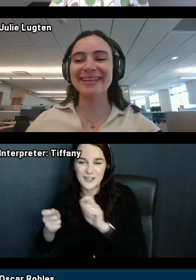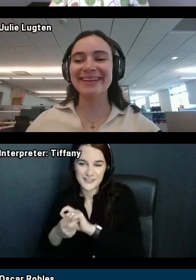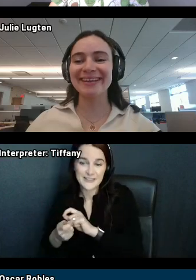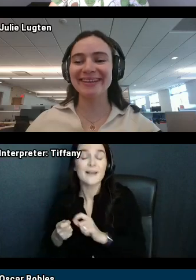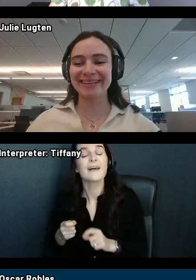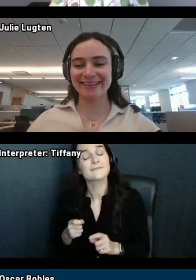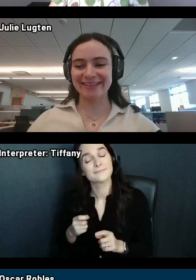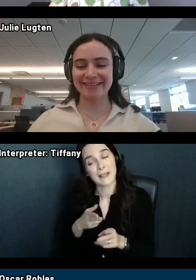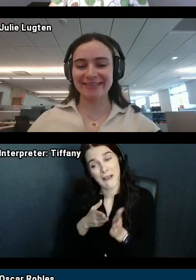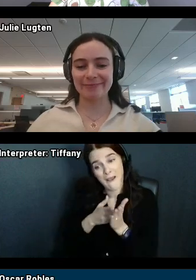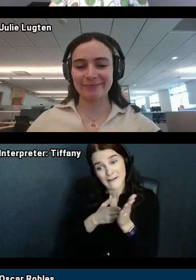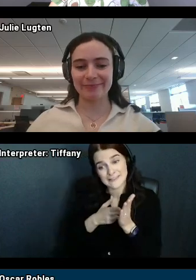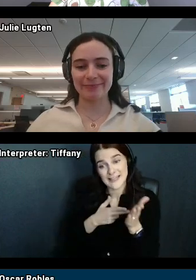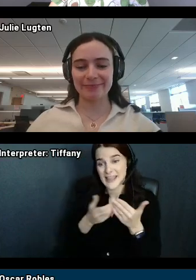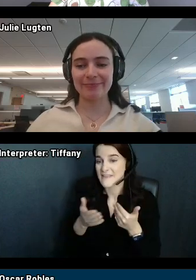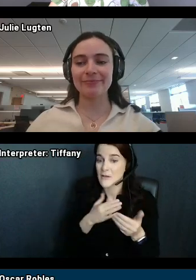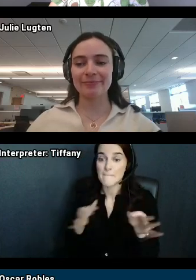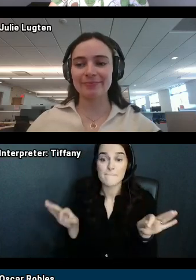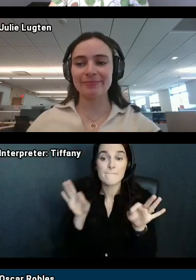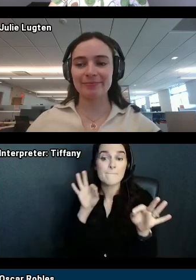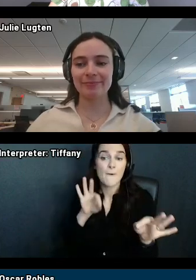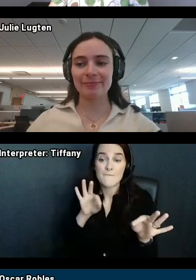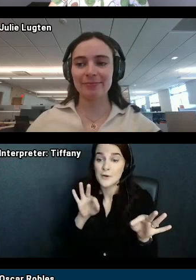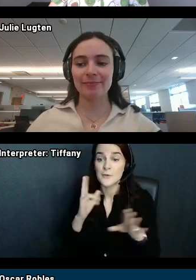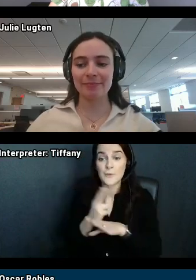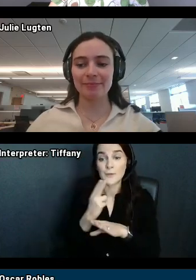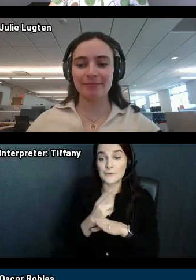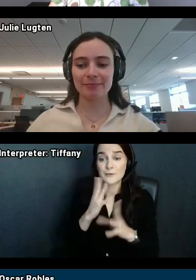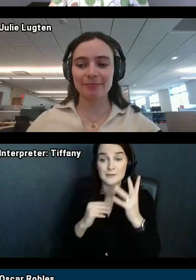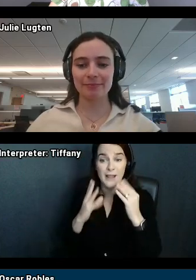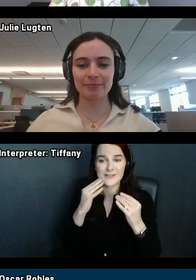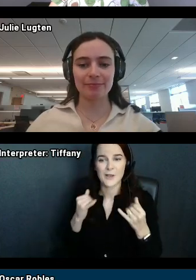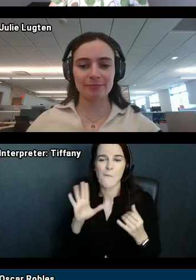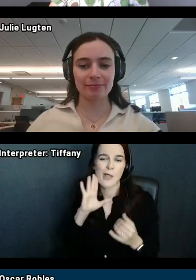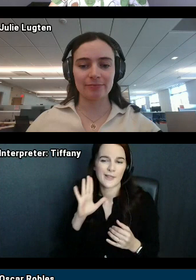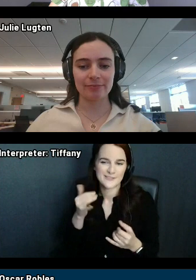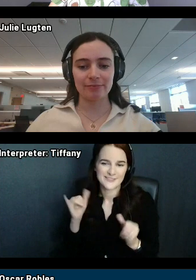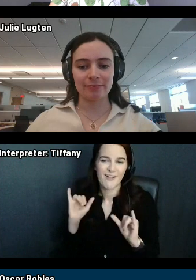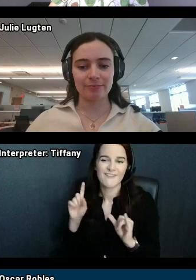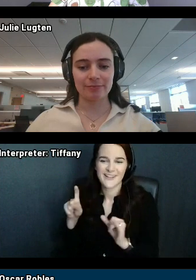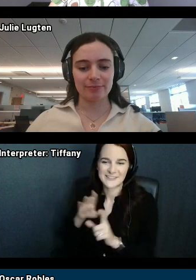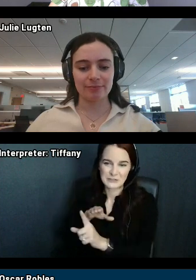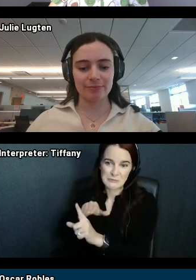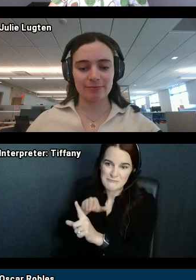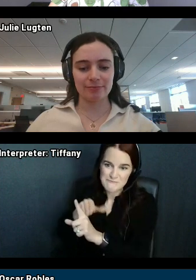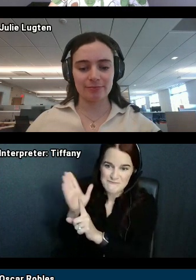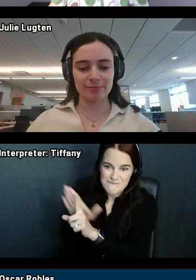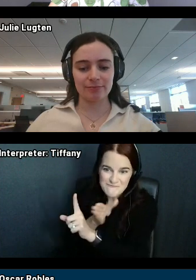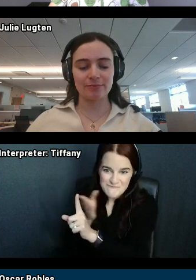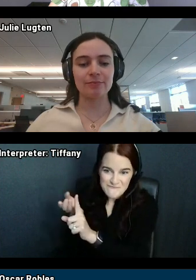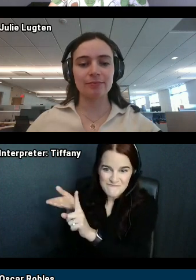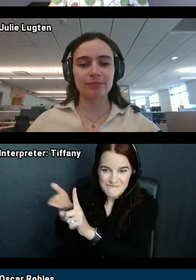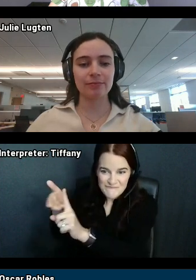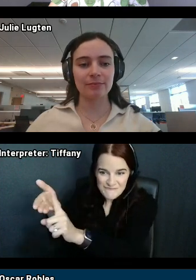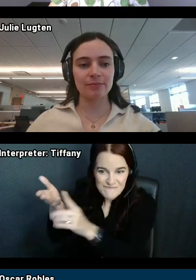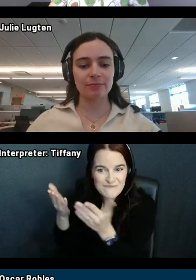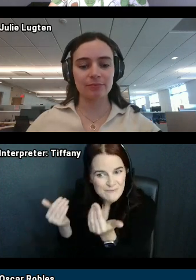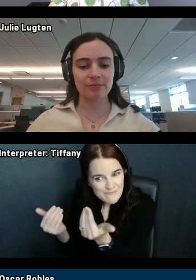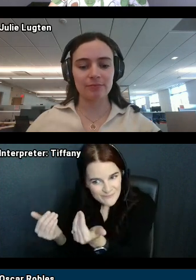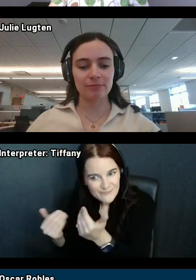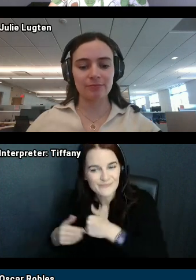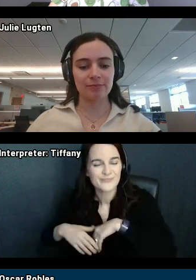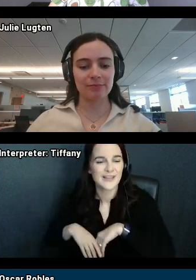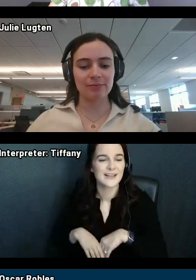perfect user experience. So in this hug, I want to show you some new features in HubSpot that can help